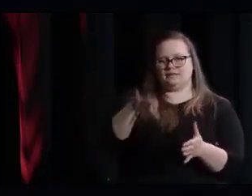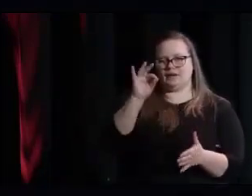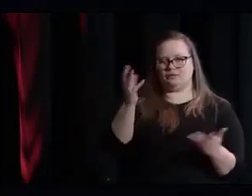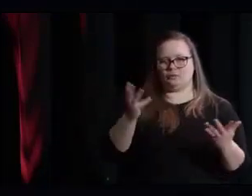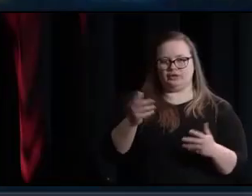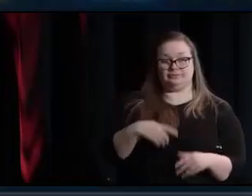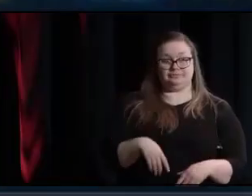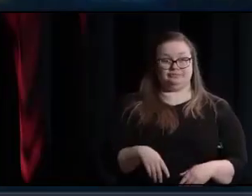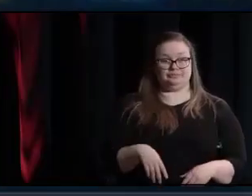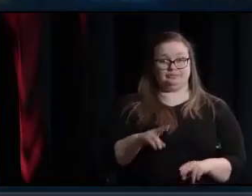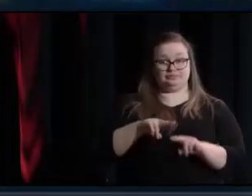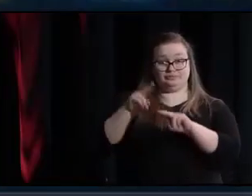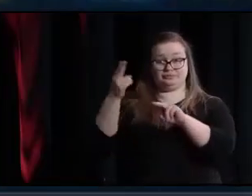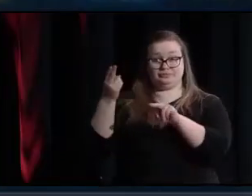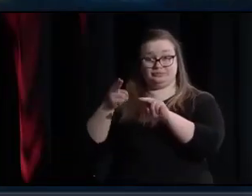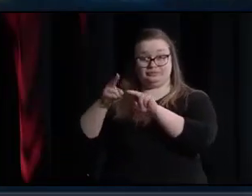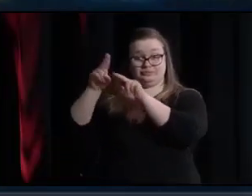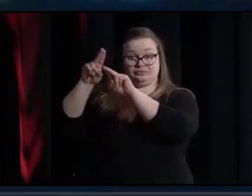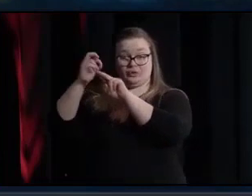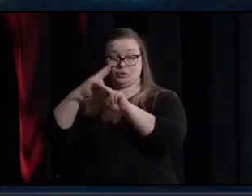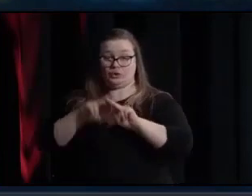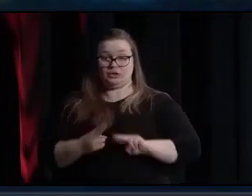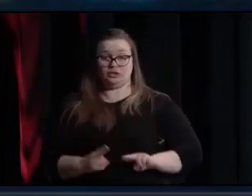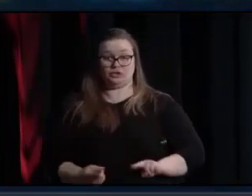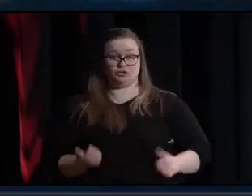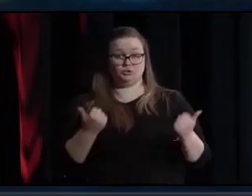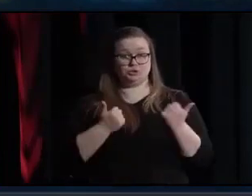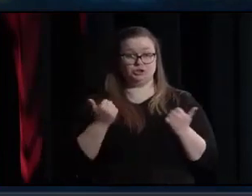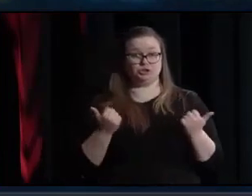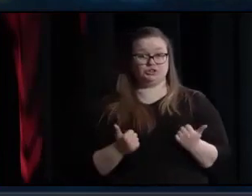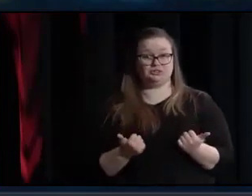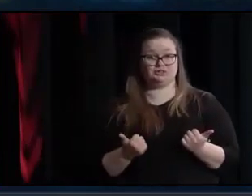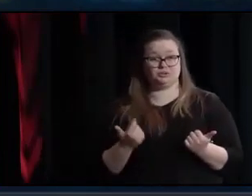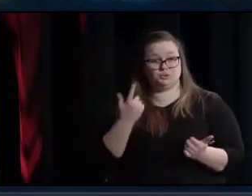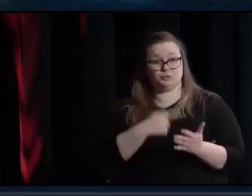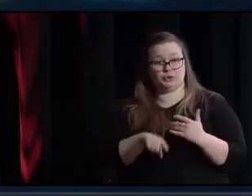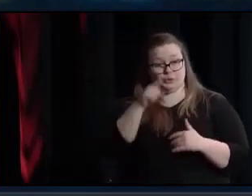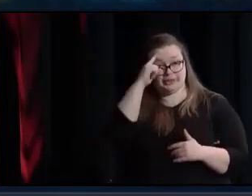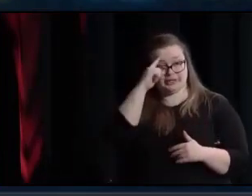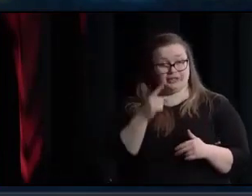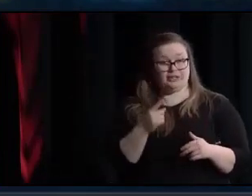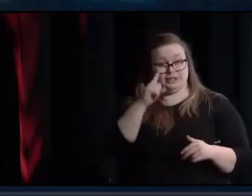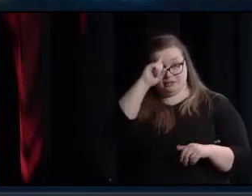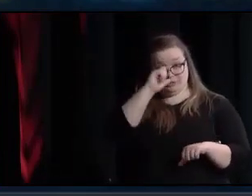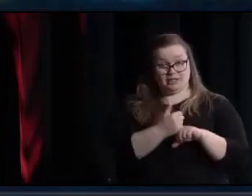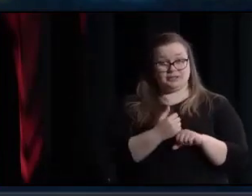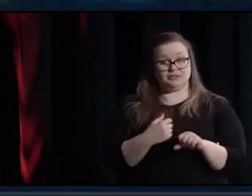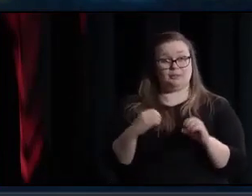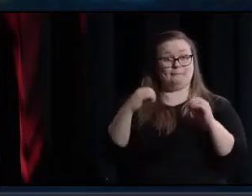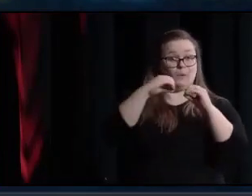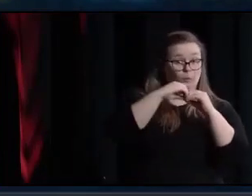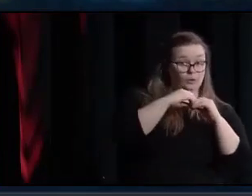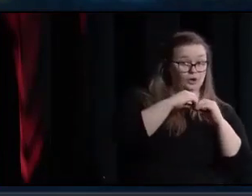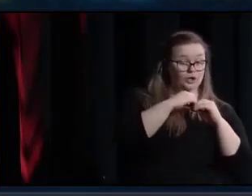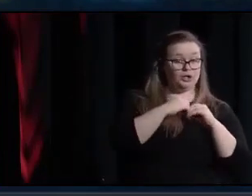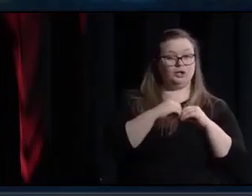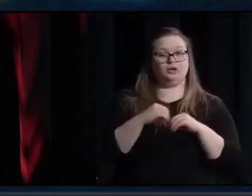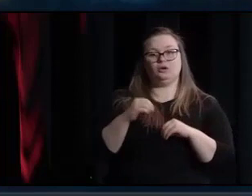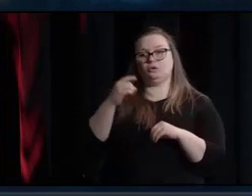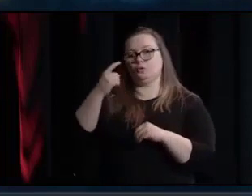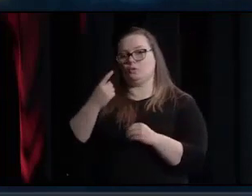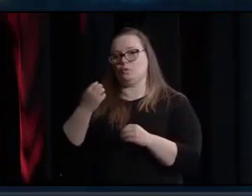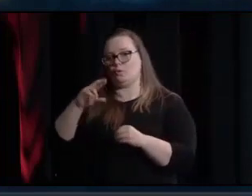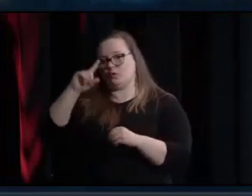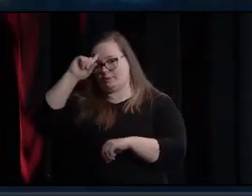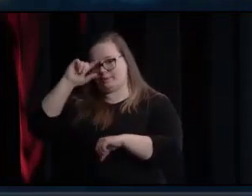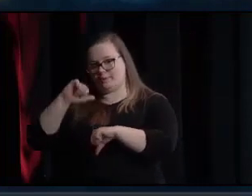find? What do you think the outcome of the test show? Was bias increasing? Is bias decreasing?